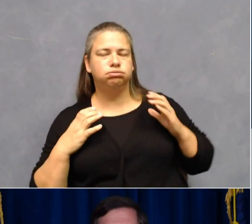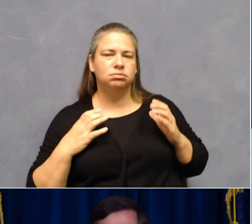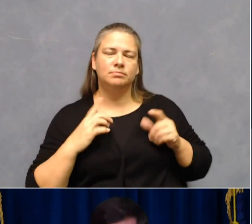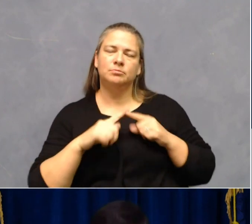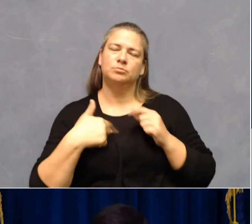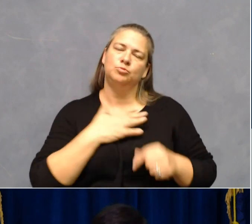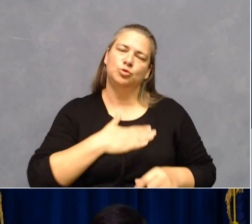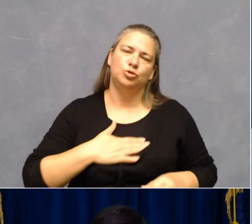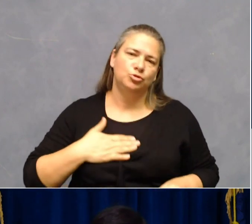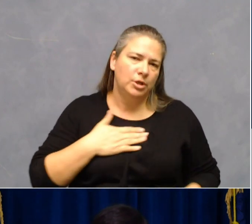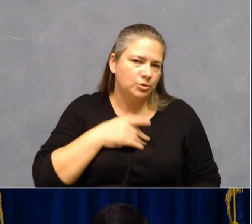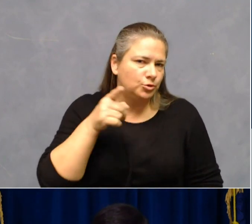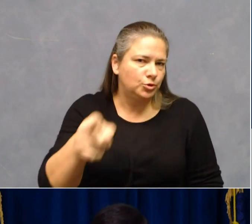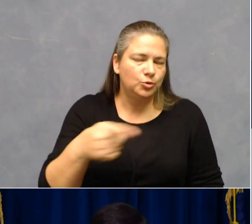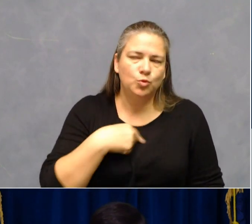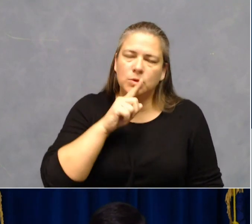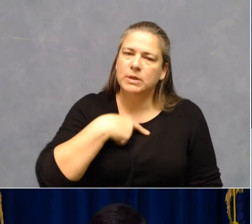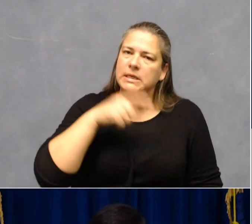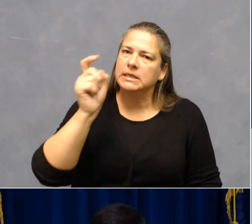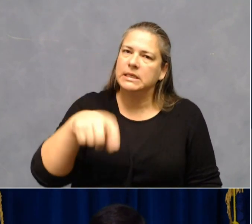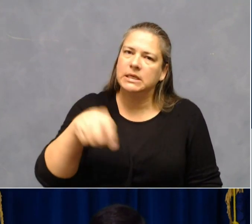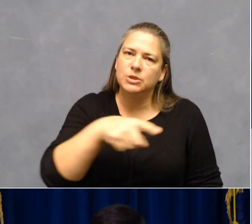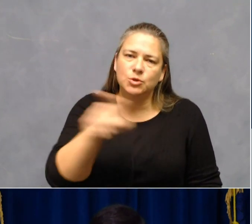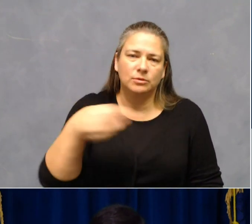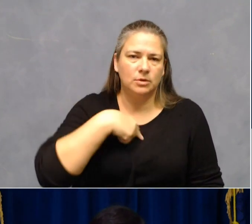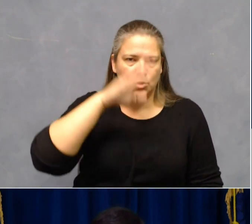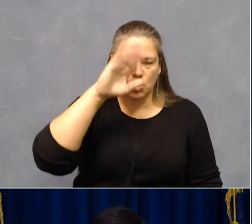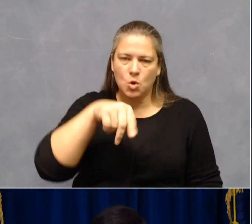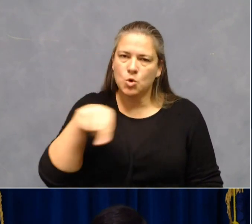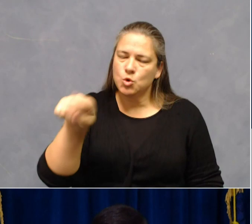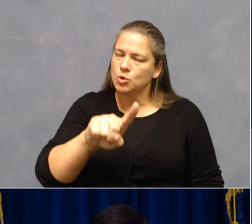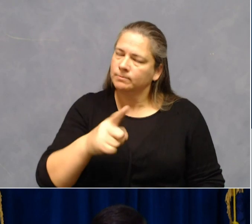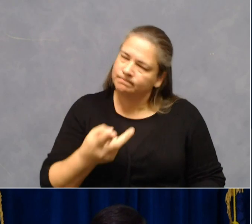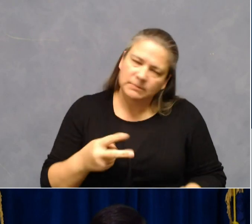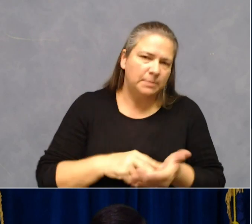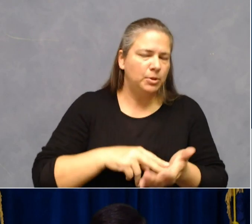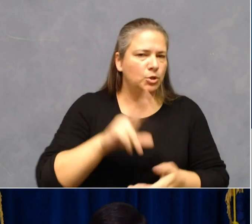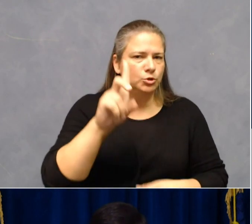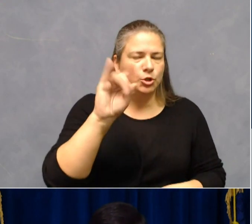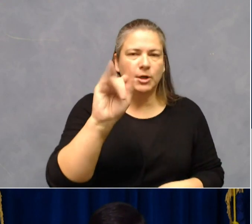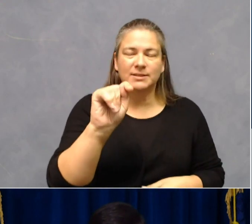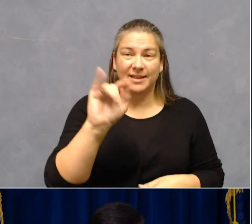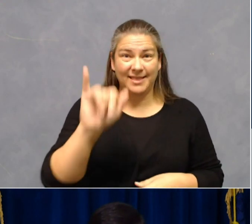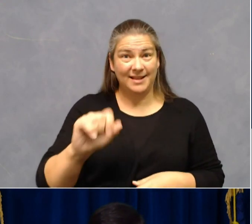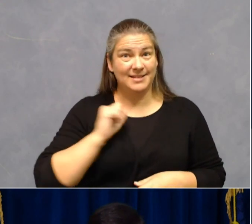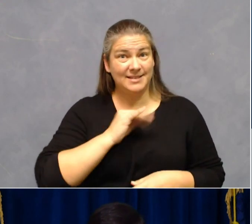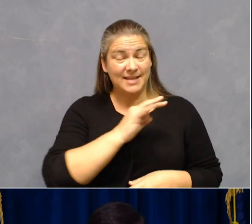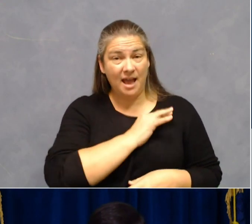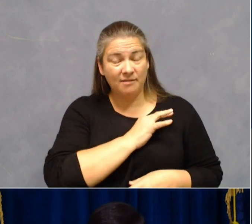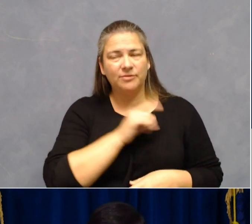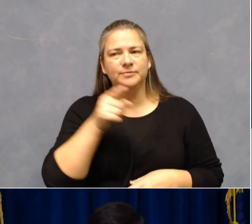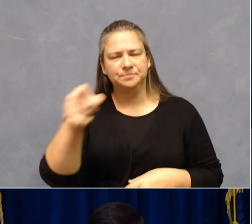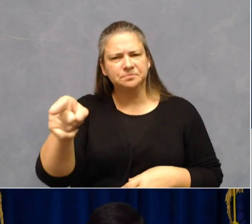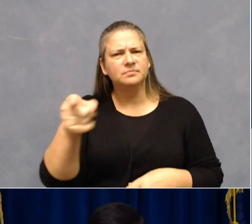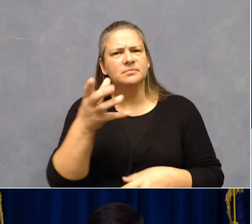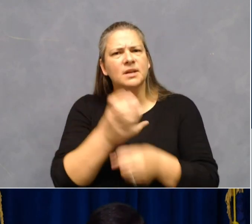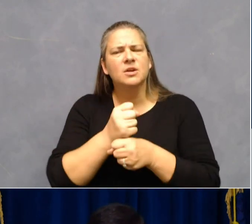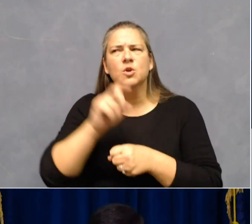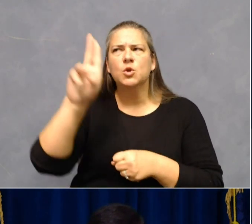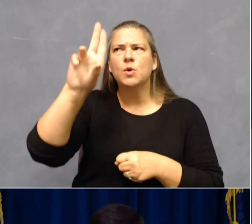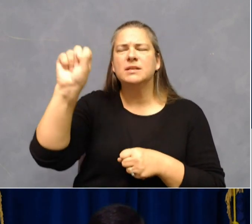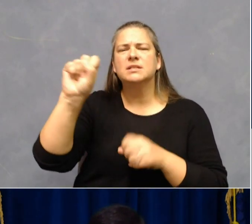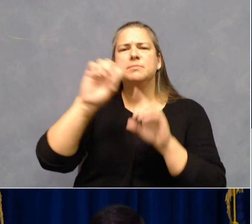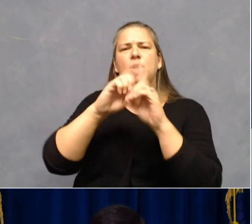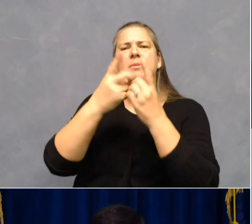are desperately needed, and I know you answer the call. This heroic staff received needed and welcome relief from the U.S. Department of Veterans